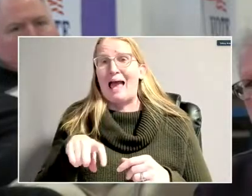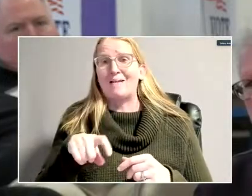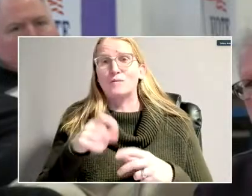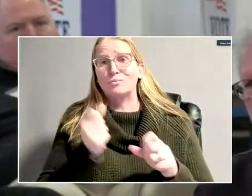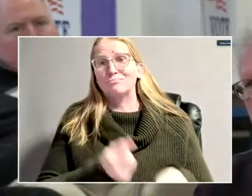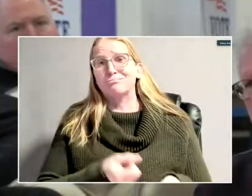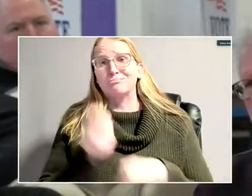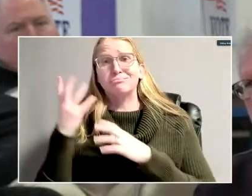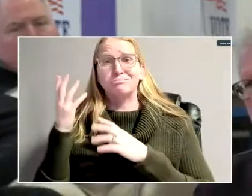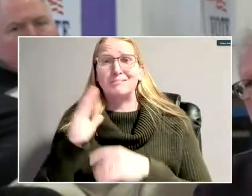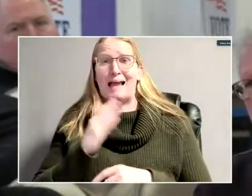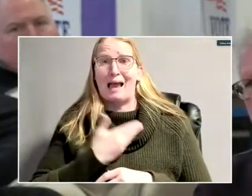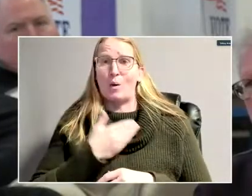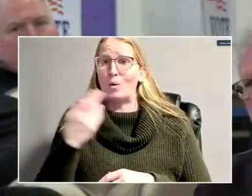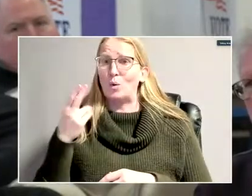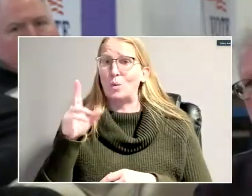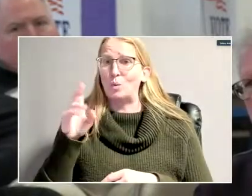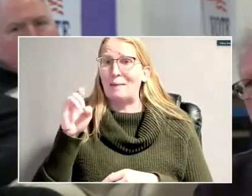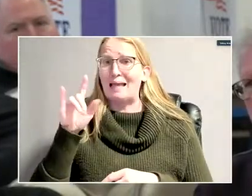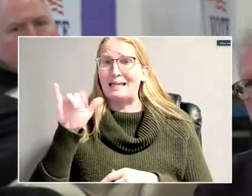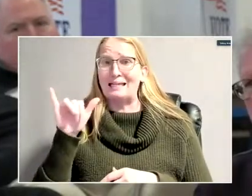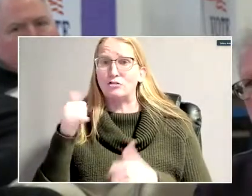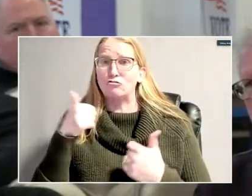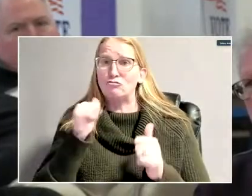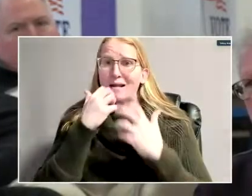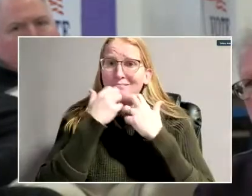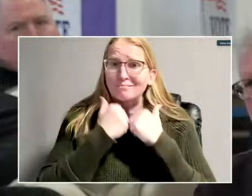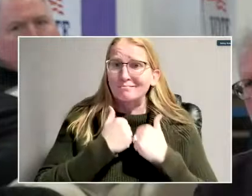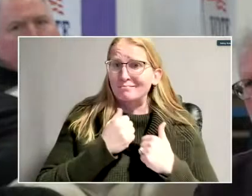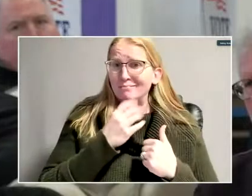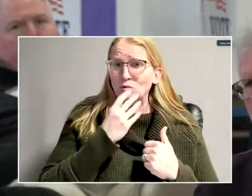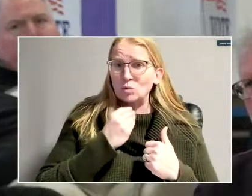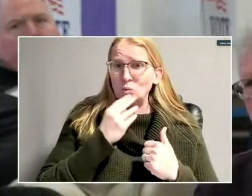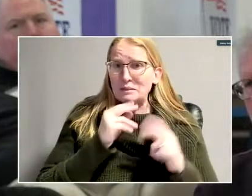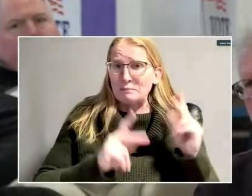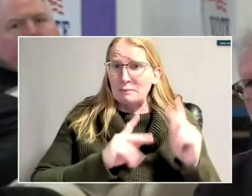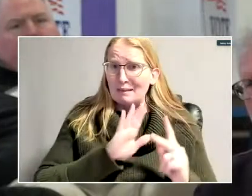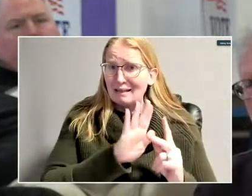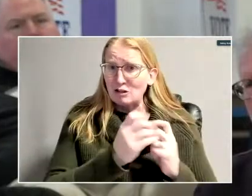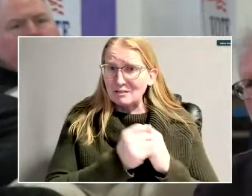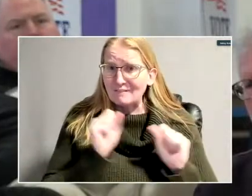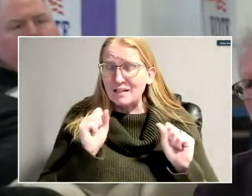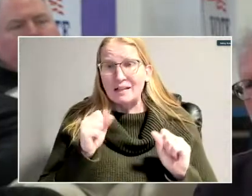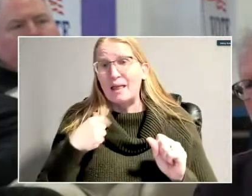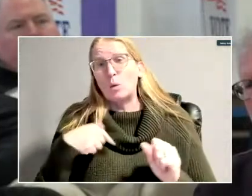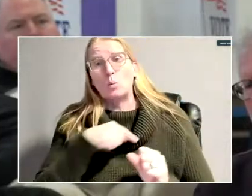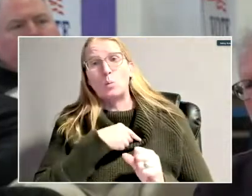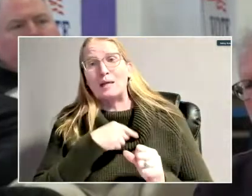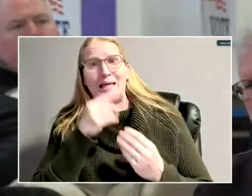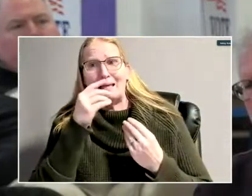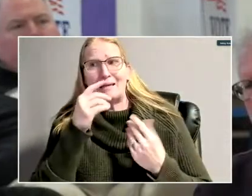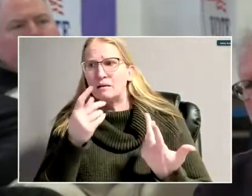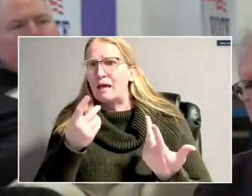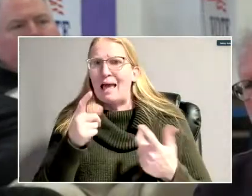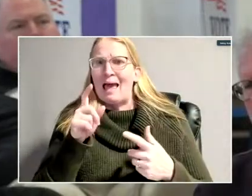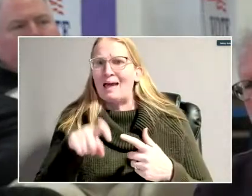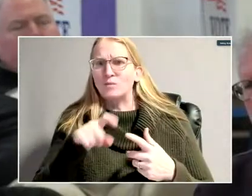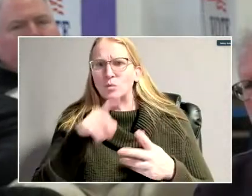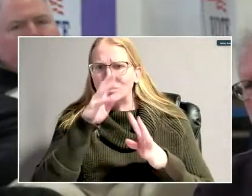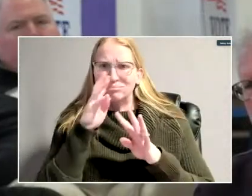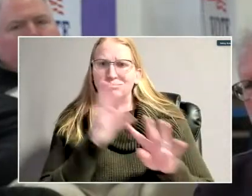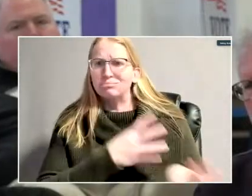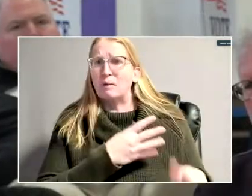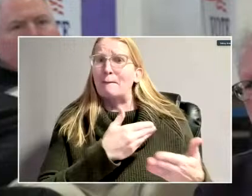Jewish safety that we can't care about babies and children being bombed and starving every day